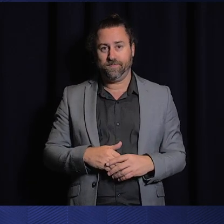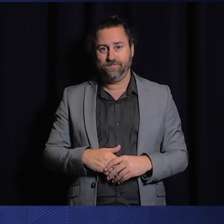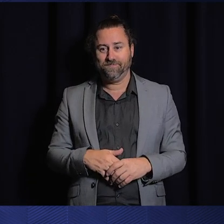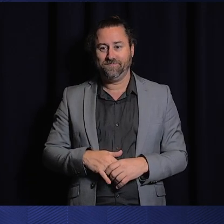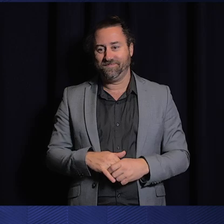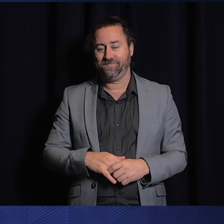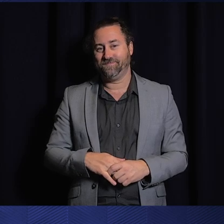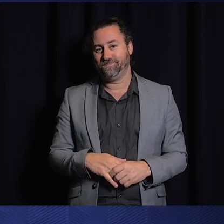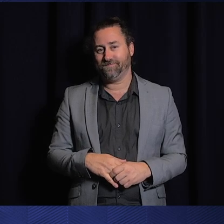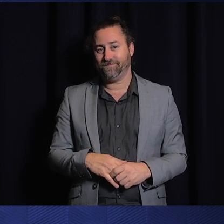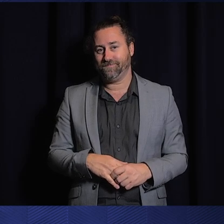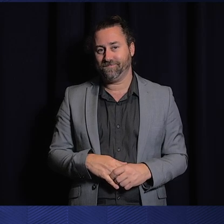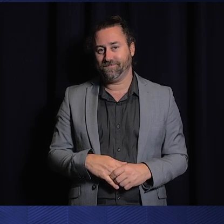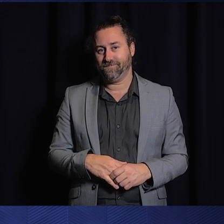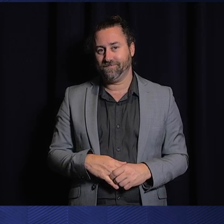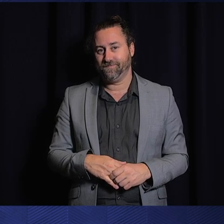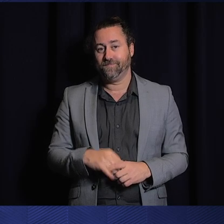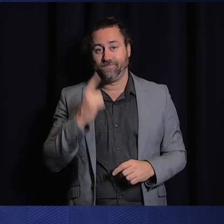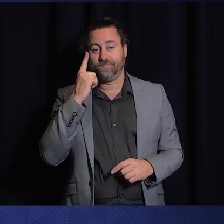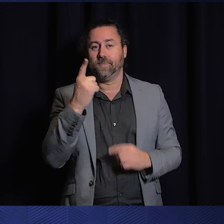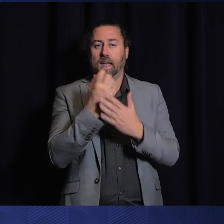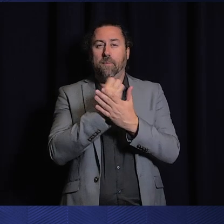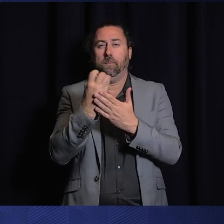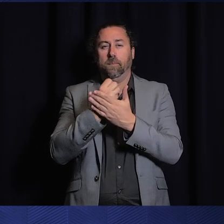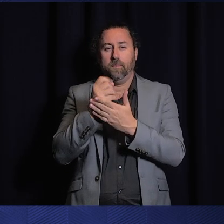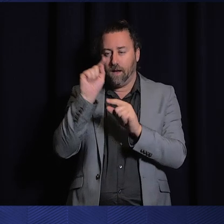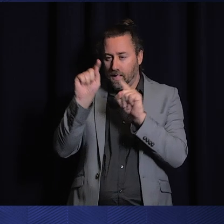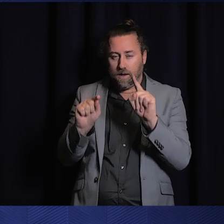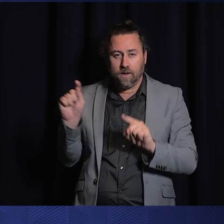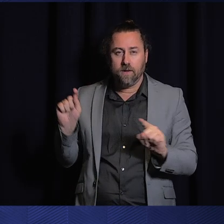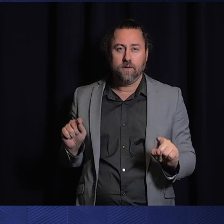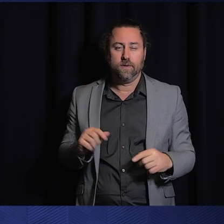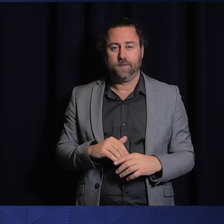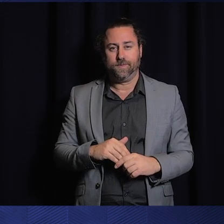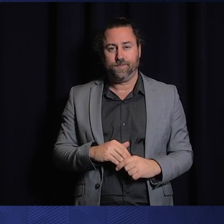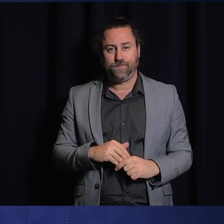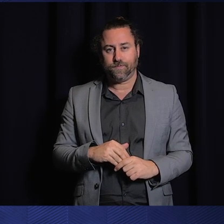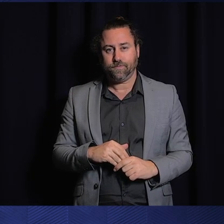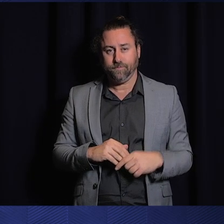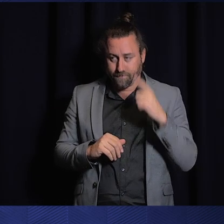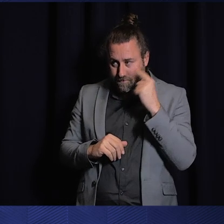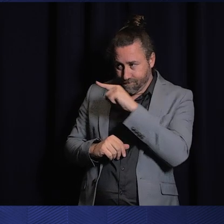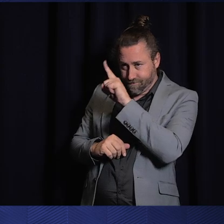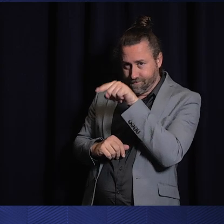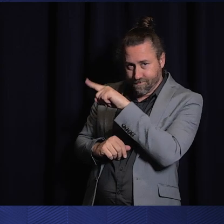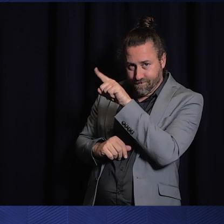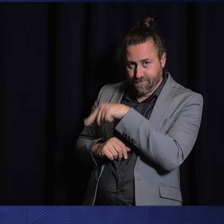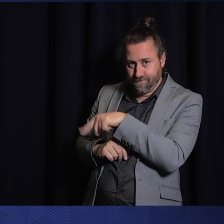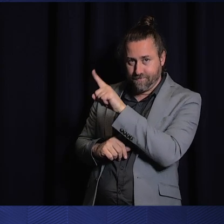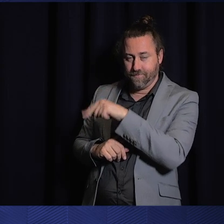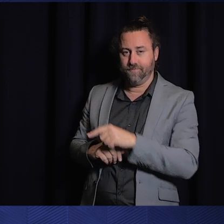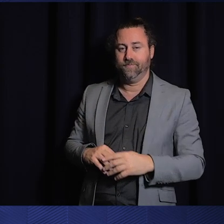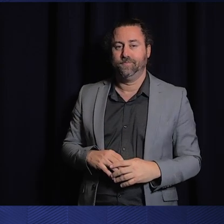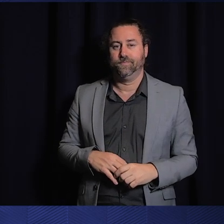This is a breakdown of our figures, just to show you that the vast majority of our figures and of